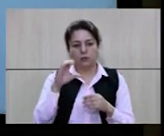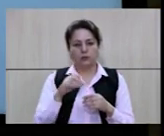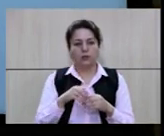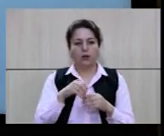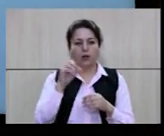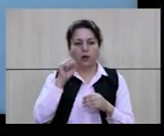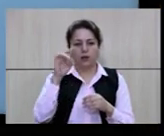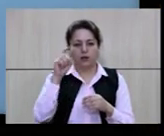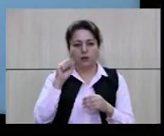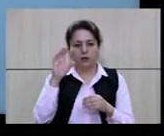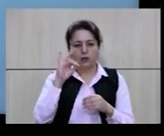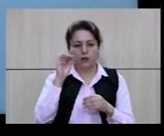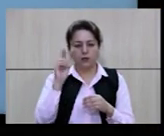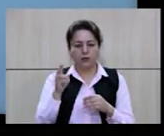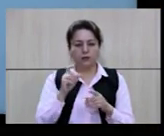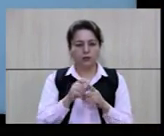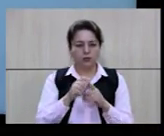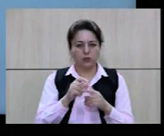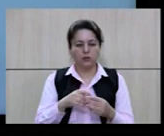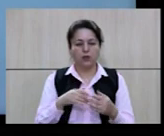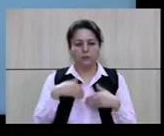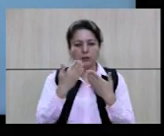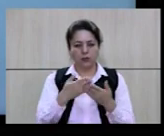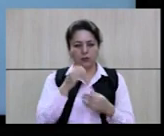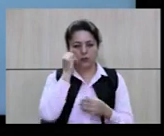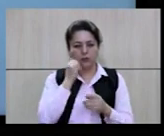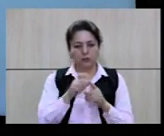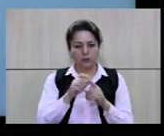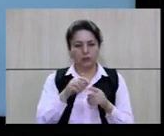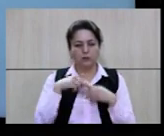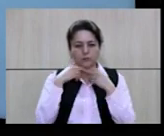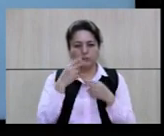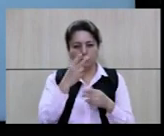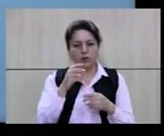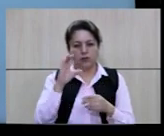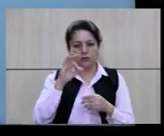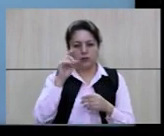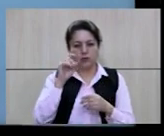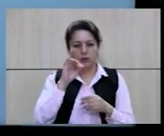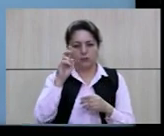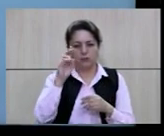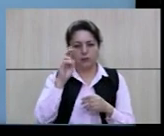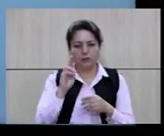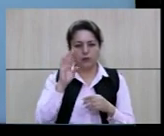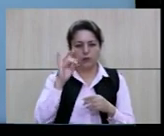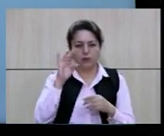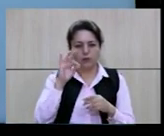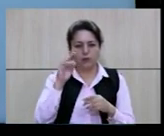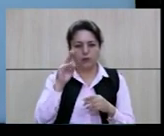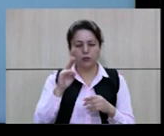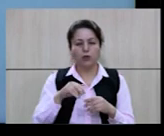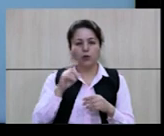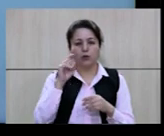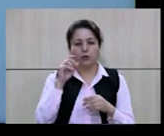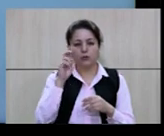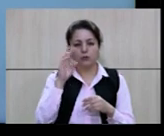Endi quyidagi eskirgan so'zlarga ham e'tibor qarating. Sohibqiron, yuzboshi. Xo'sh,